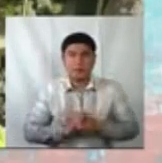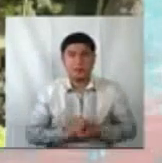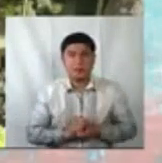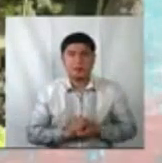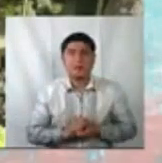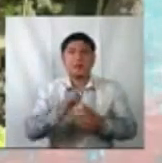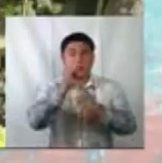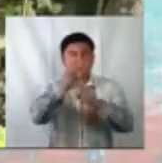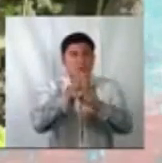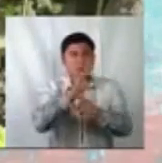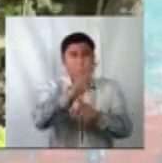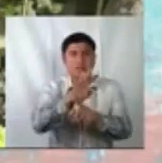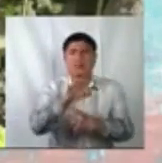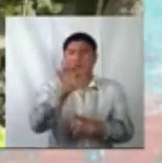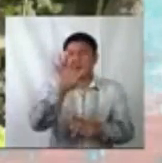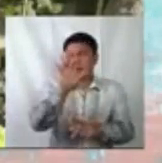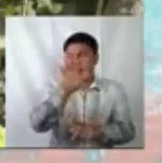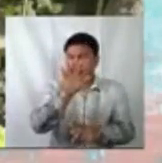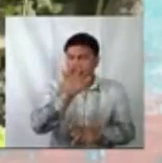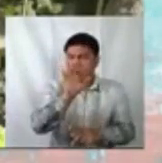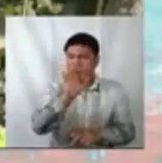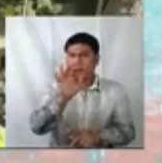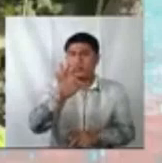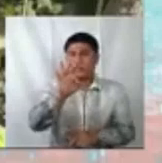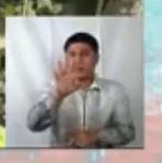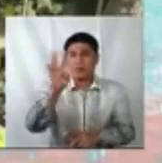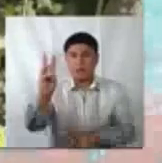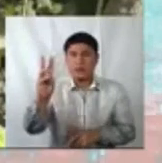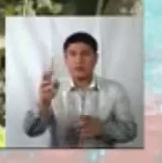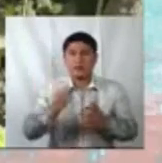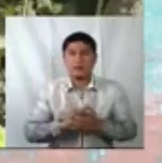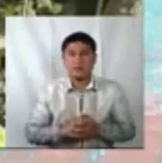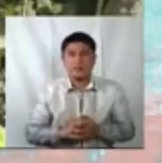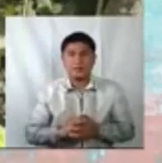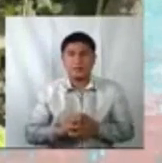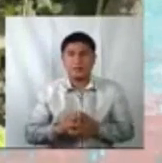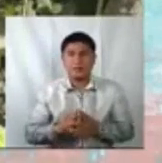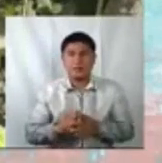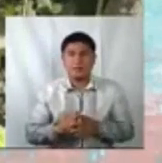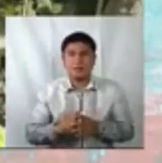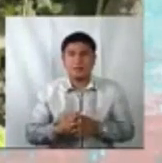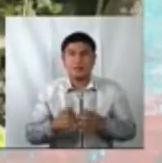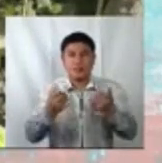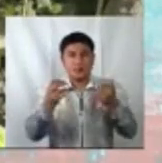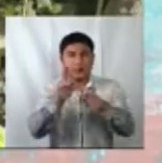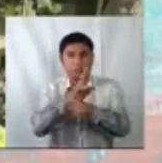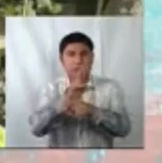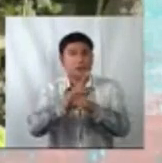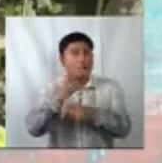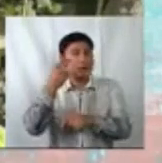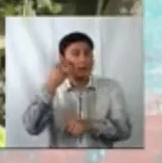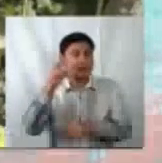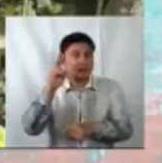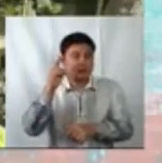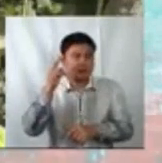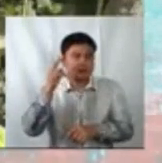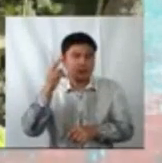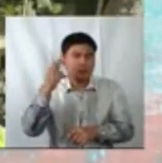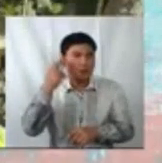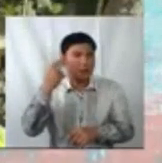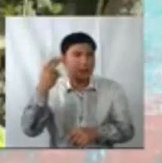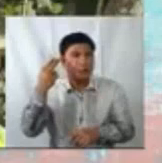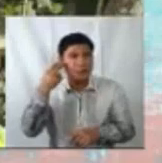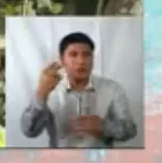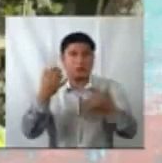4, 1946, in which apparently the wording that was used by Harry Truman was, "I